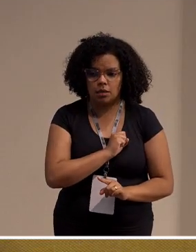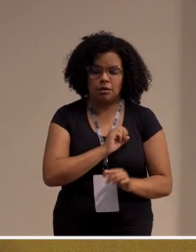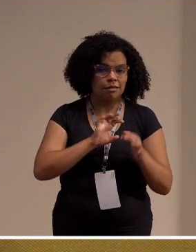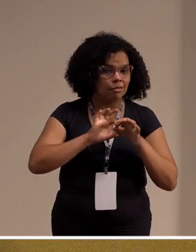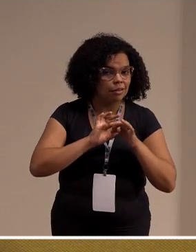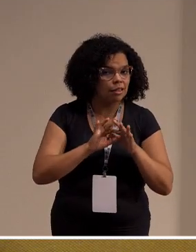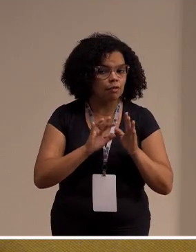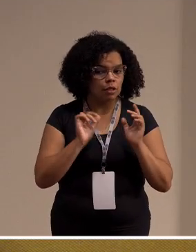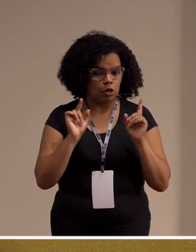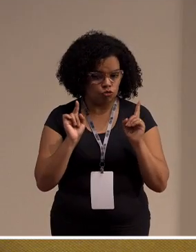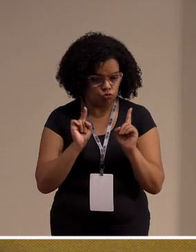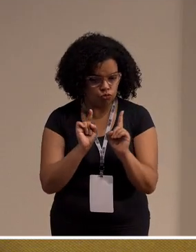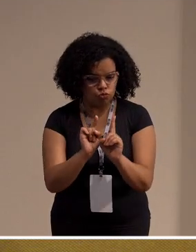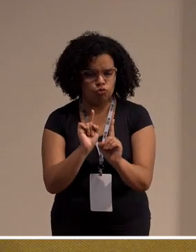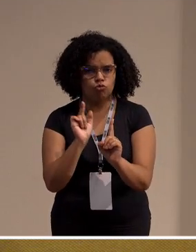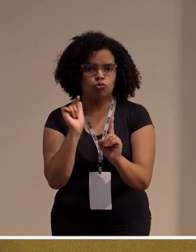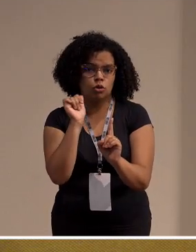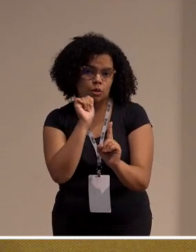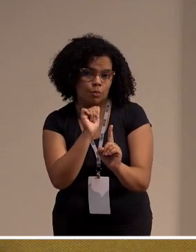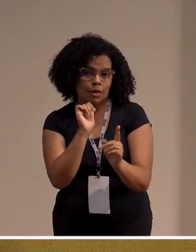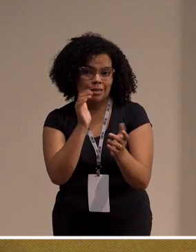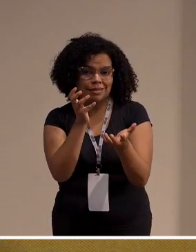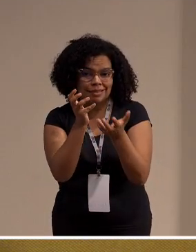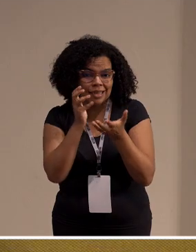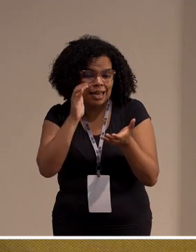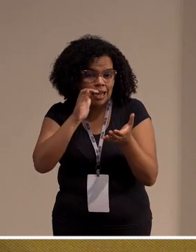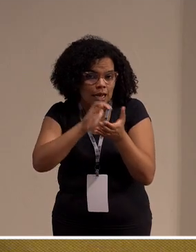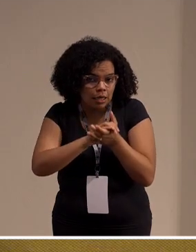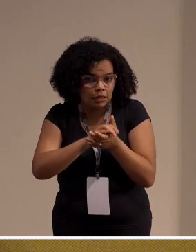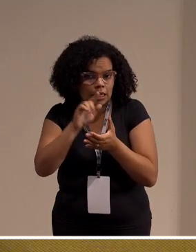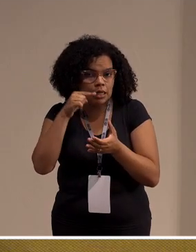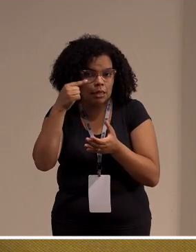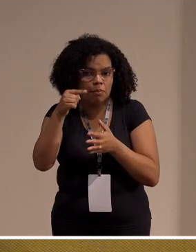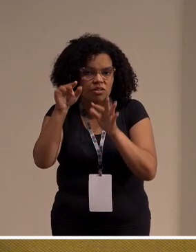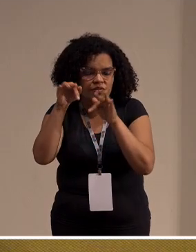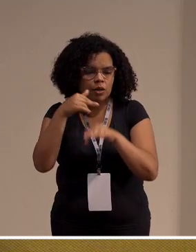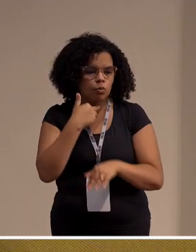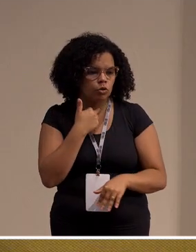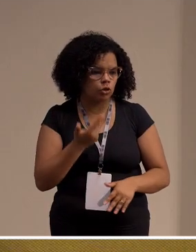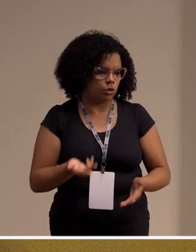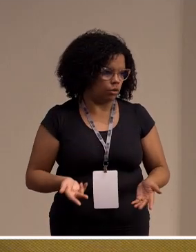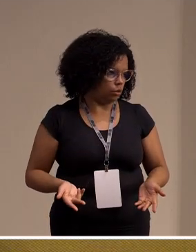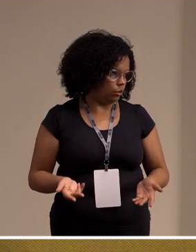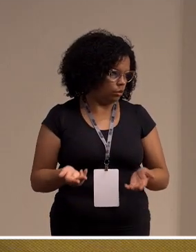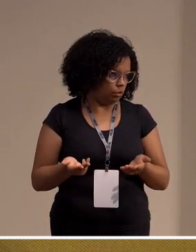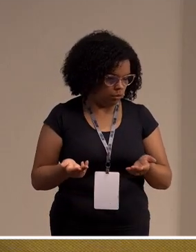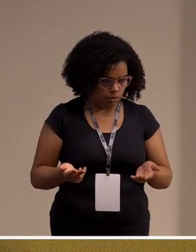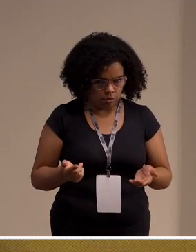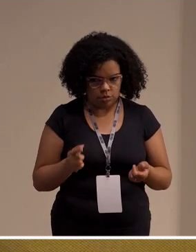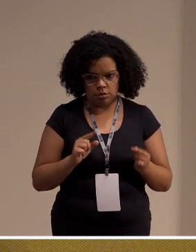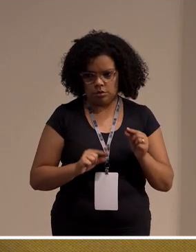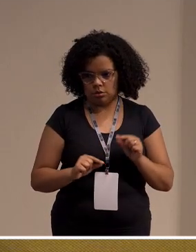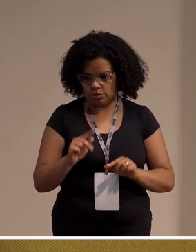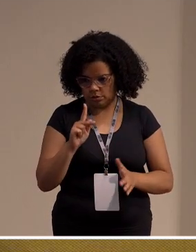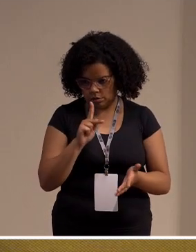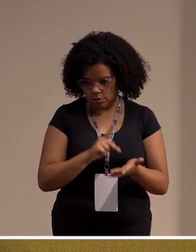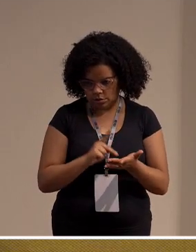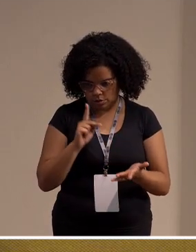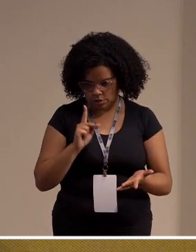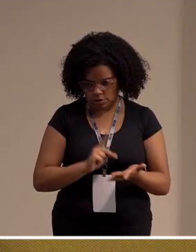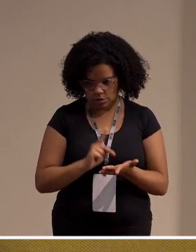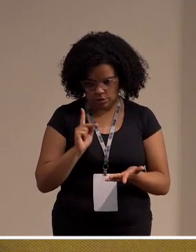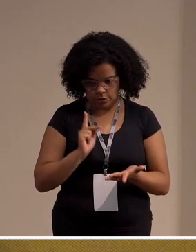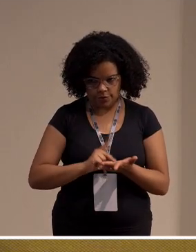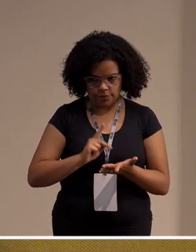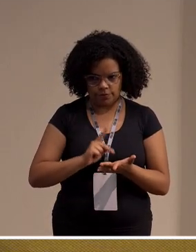you love her, and then be told that you can't. And that was the reality for most black